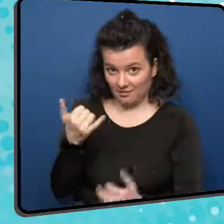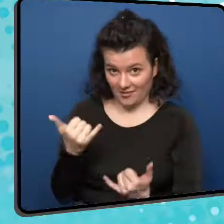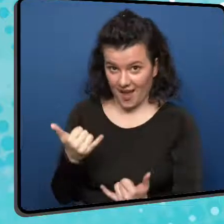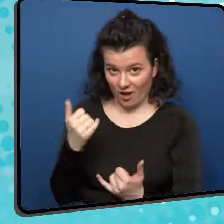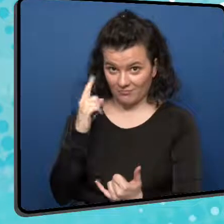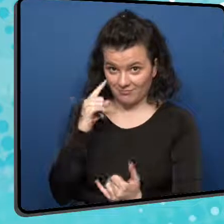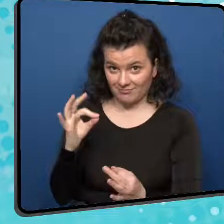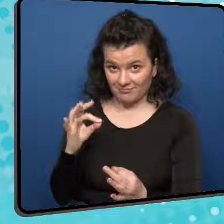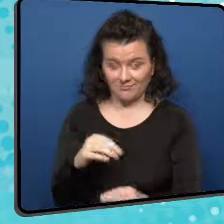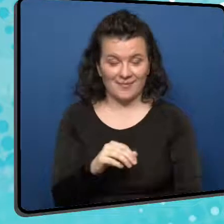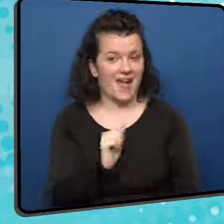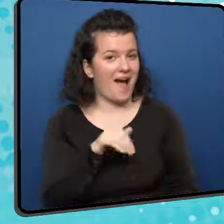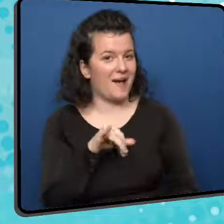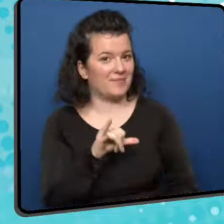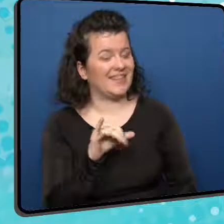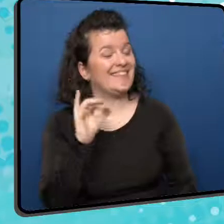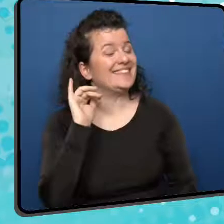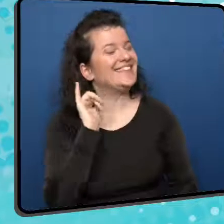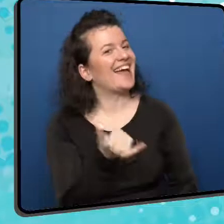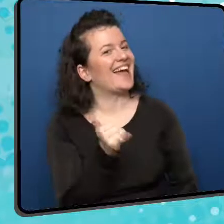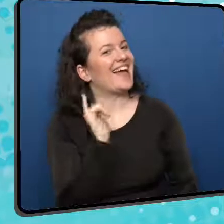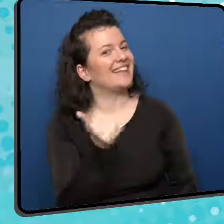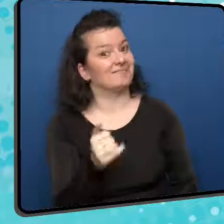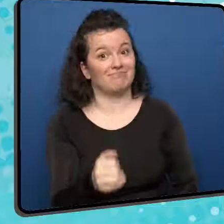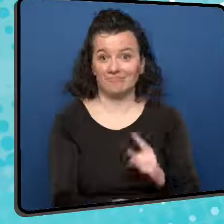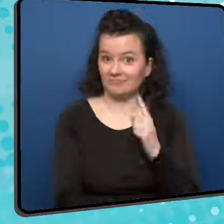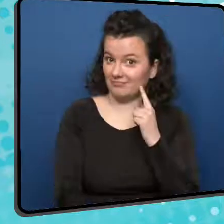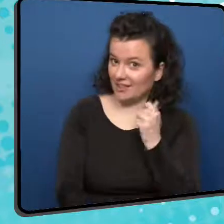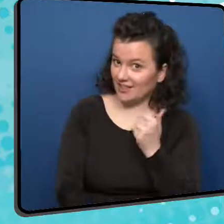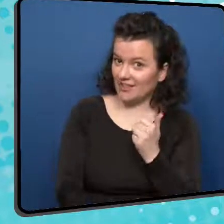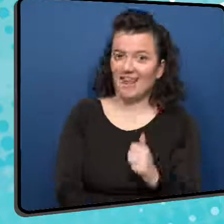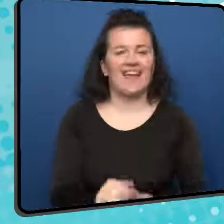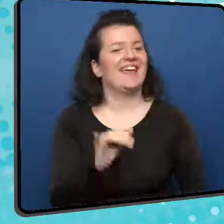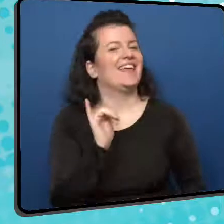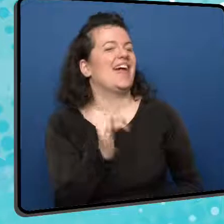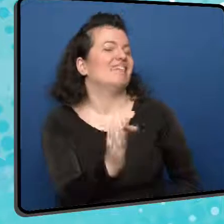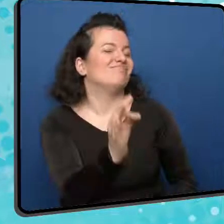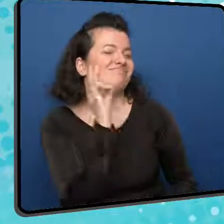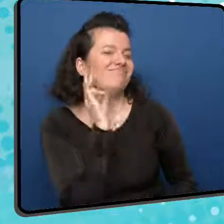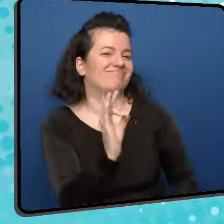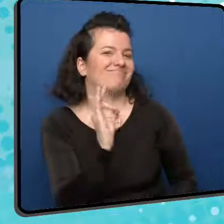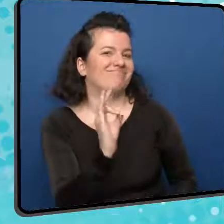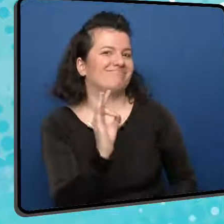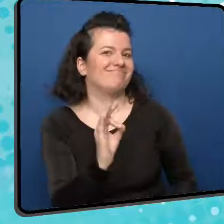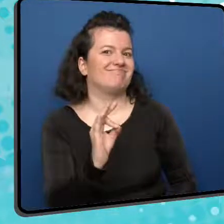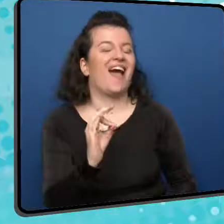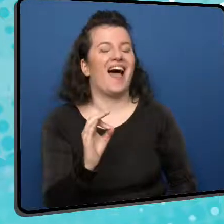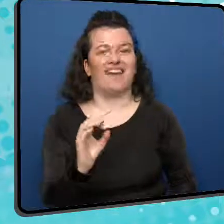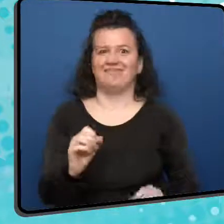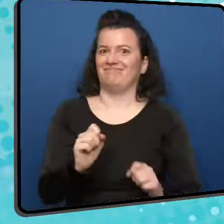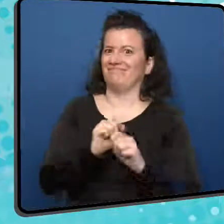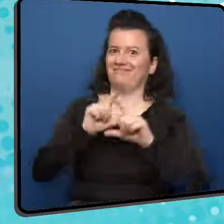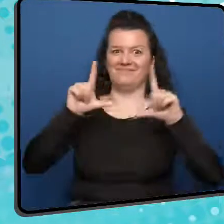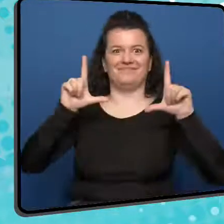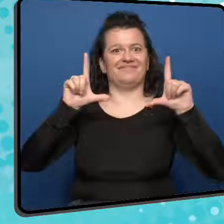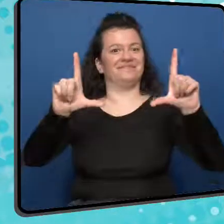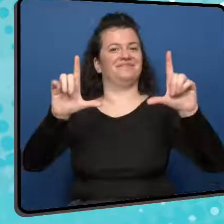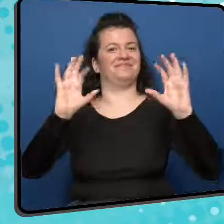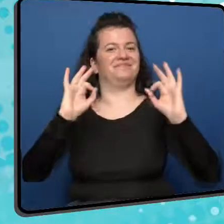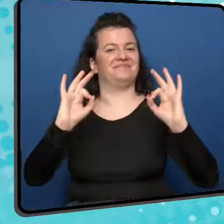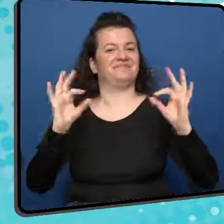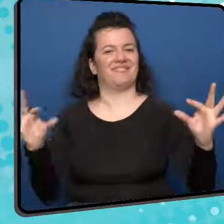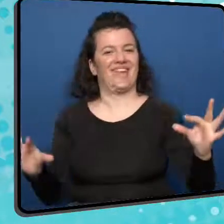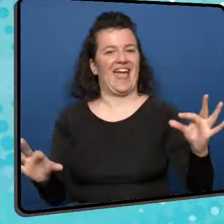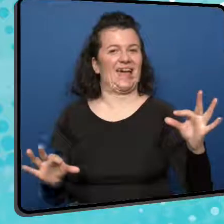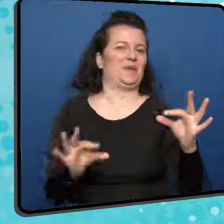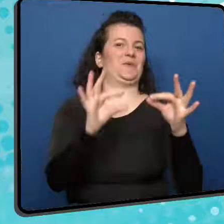yes. Can you hear me now? All right. Yeah, perfect. There we go. You're back. Don't worry. We just roll through